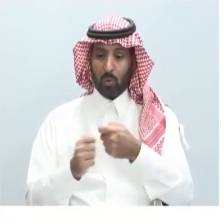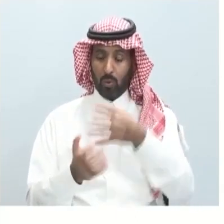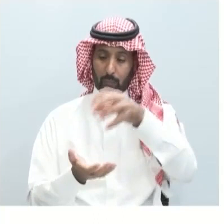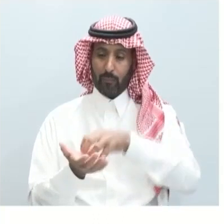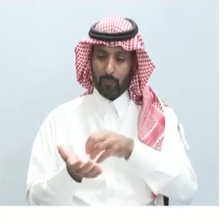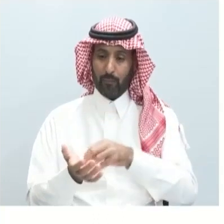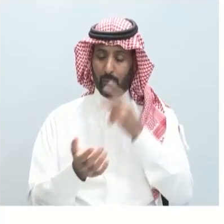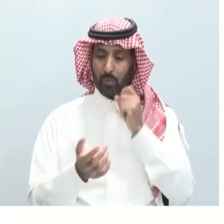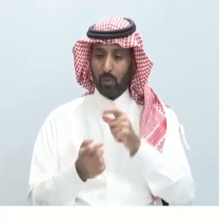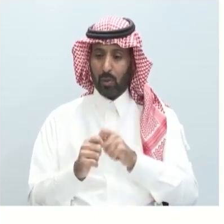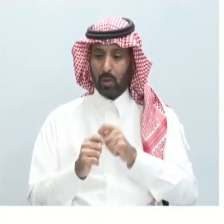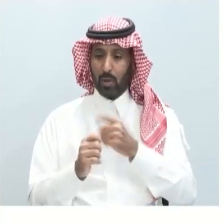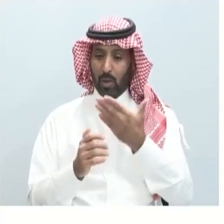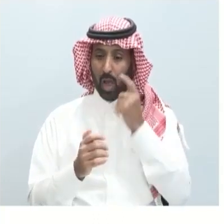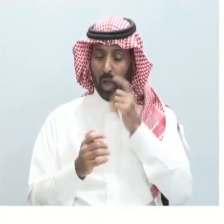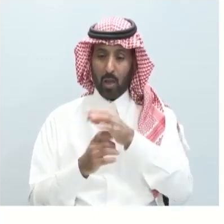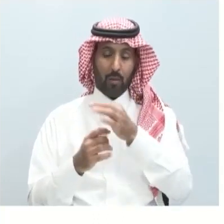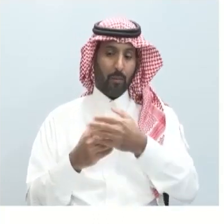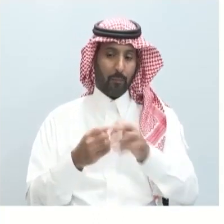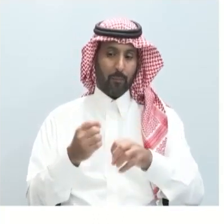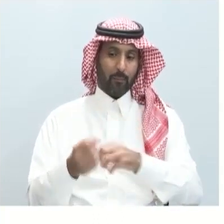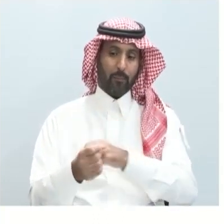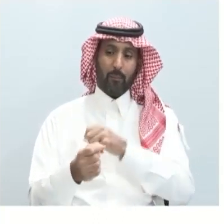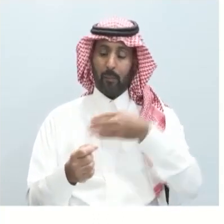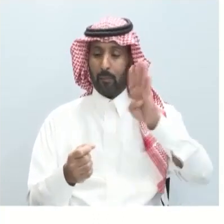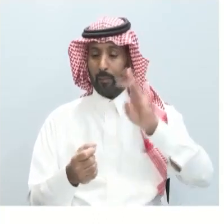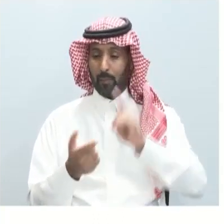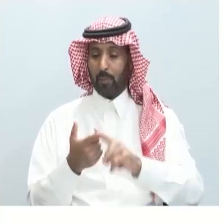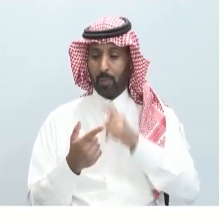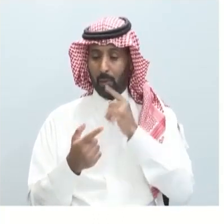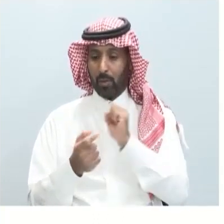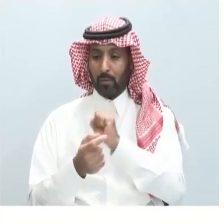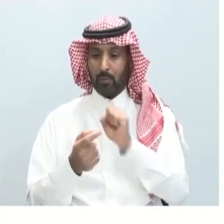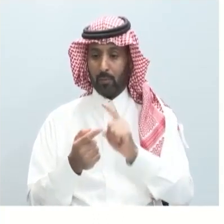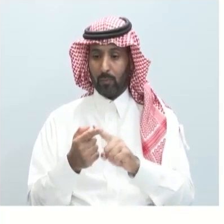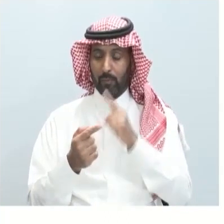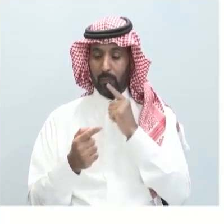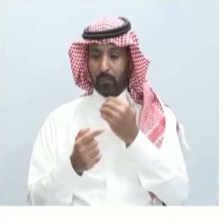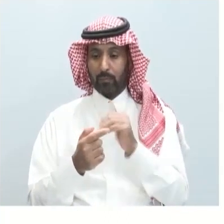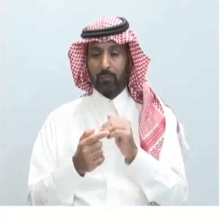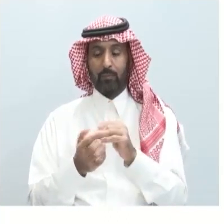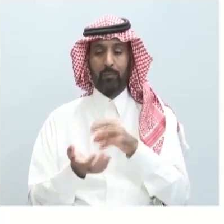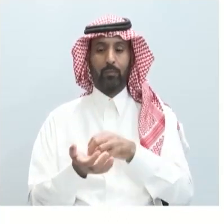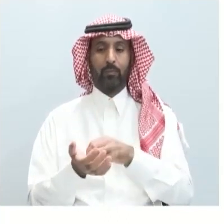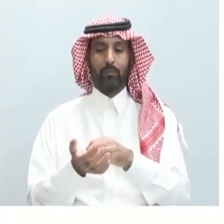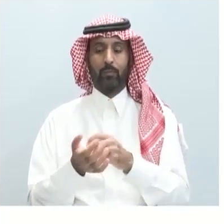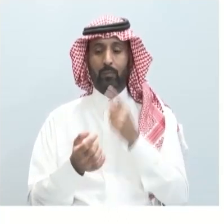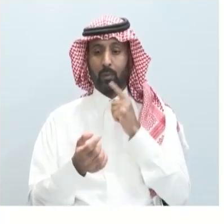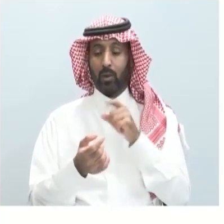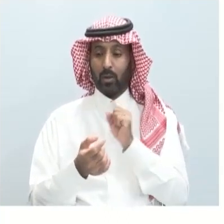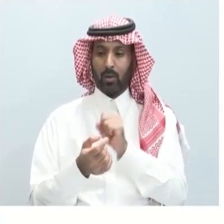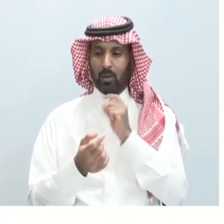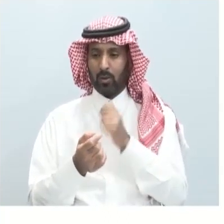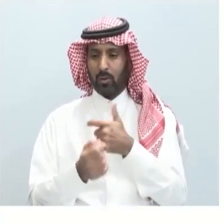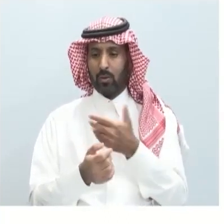the creation of new business sectors, and B, the privatization of the state-owned asset